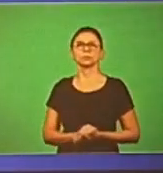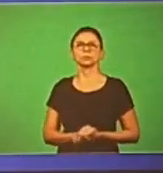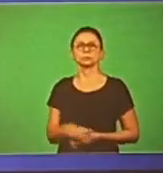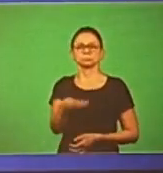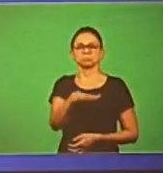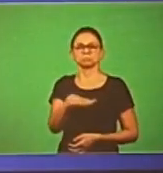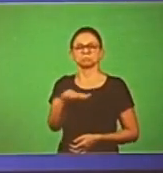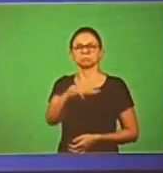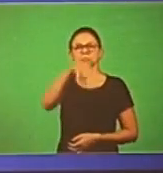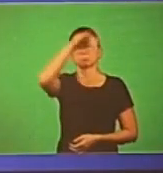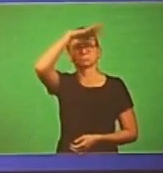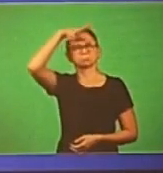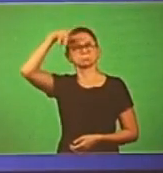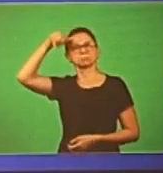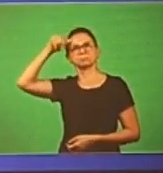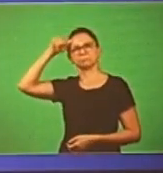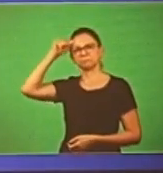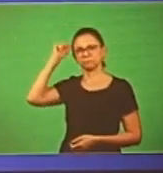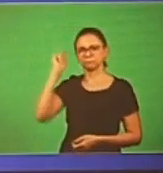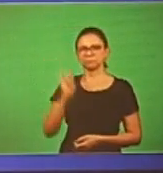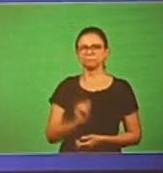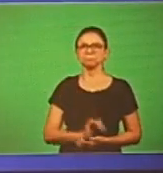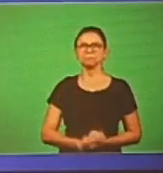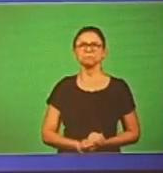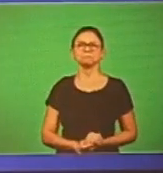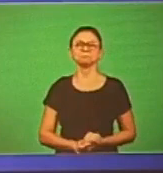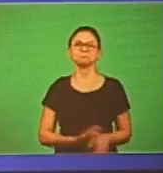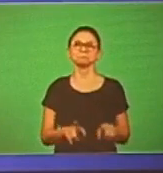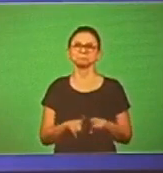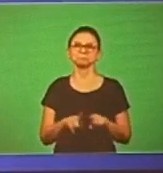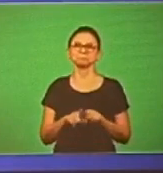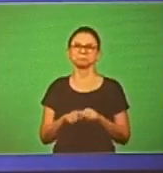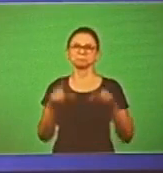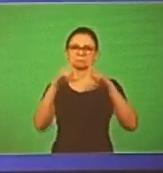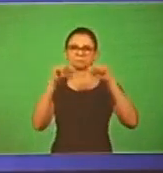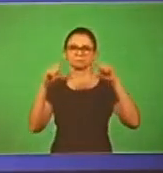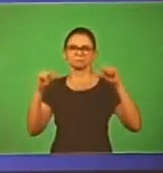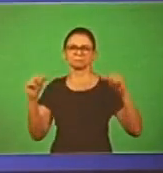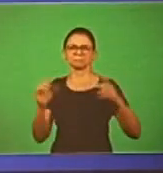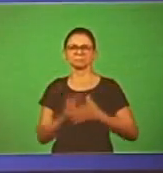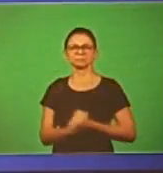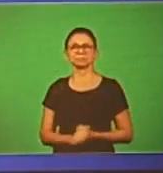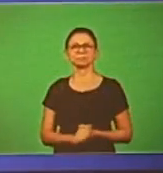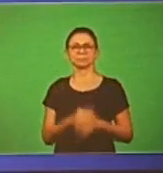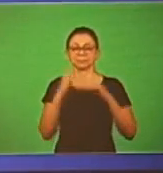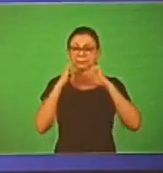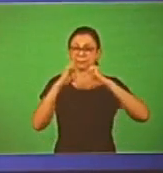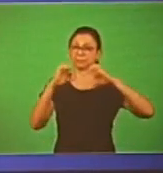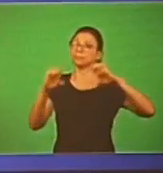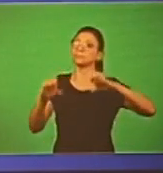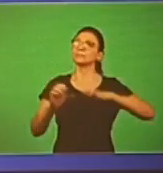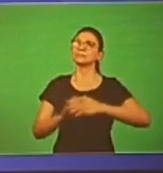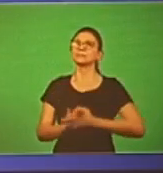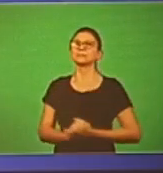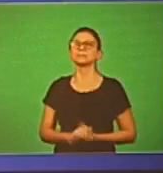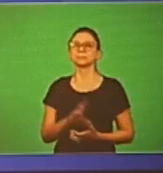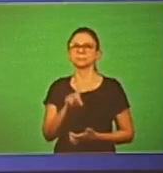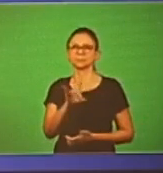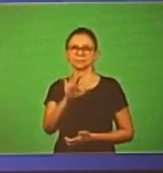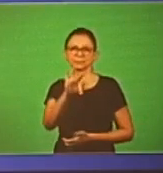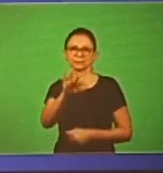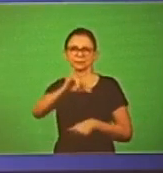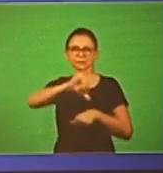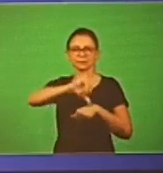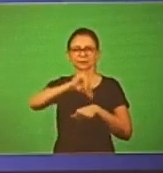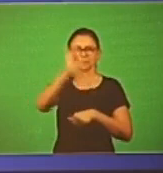the region of Amazon, Eastern Amazon. And also in Brasília, there's a great highlight of evangelization in the